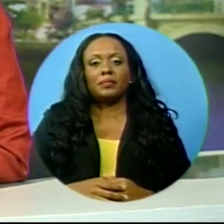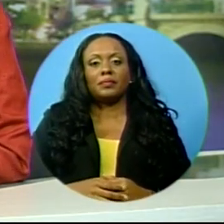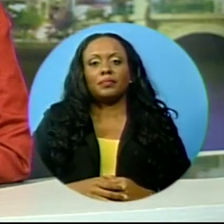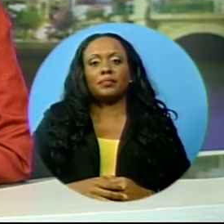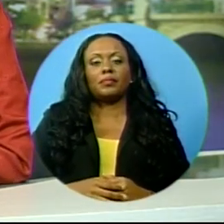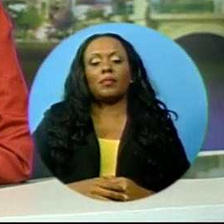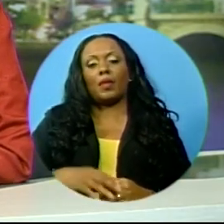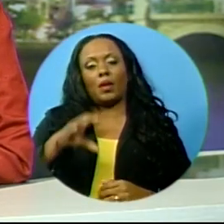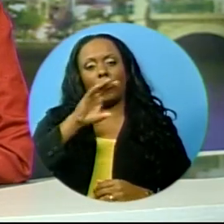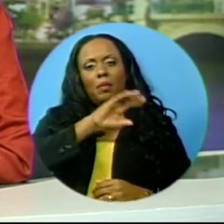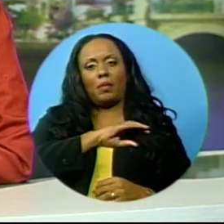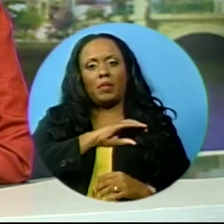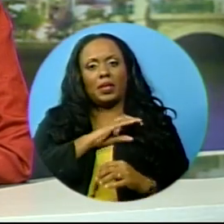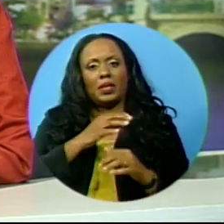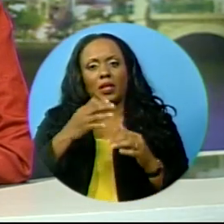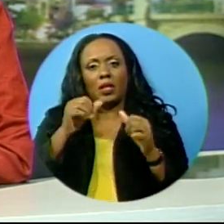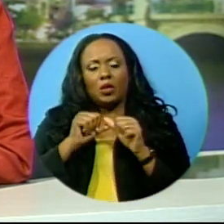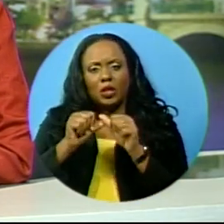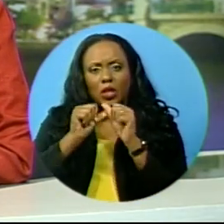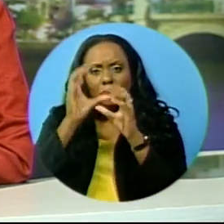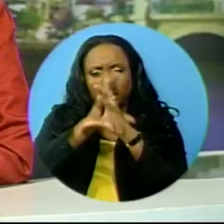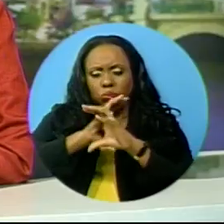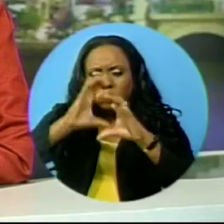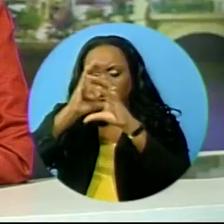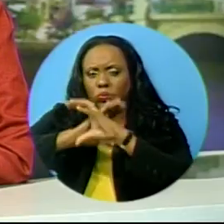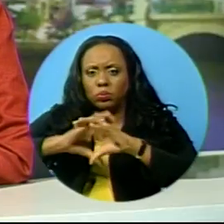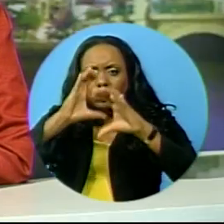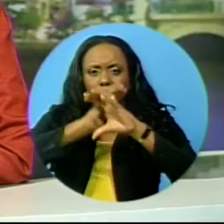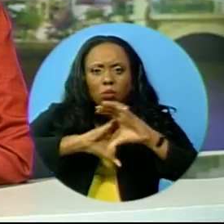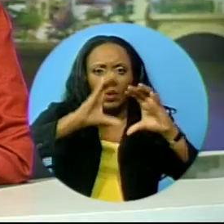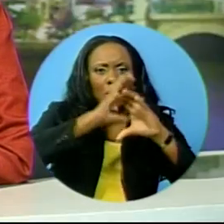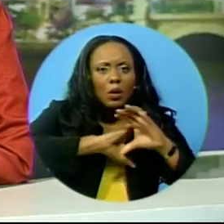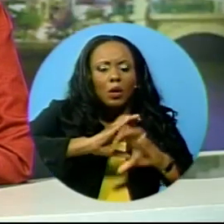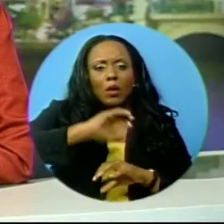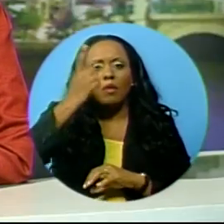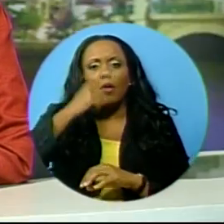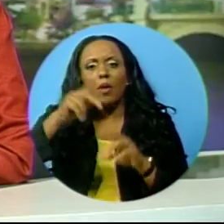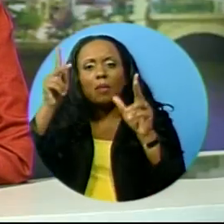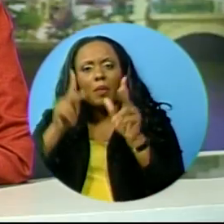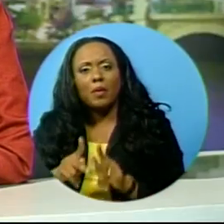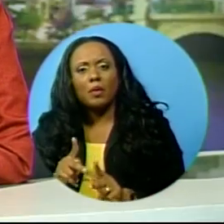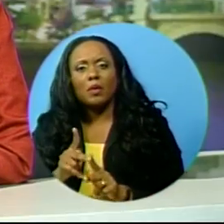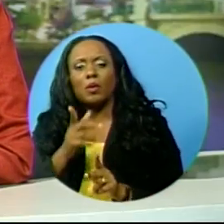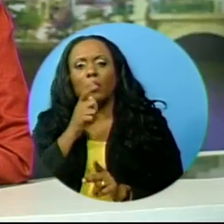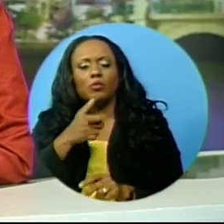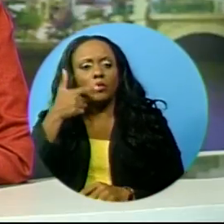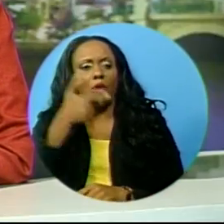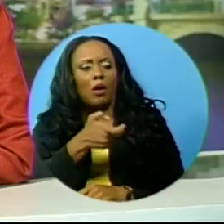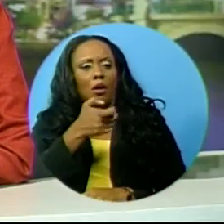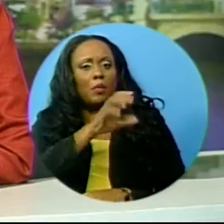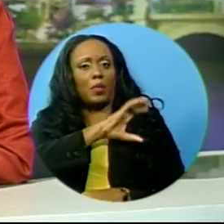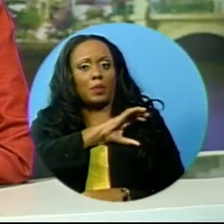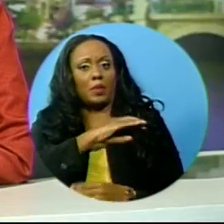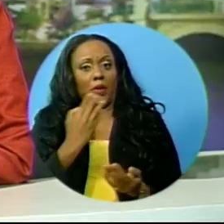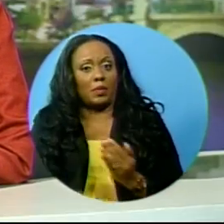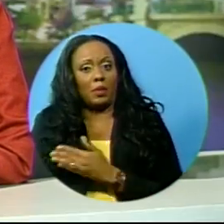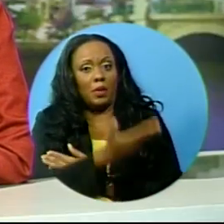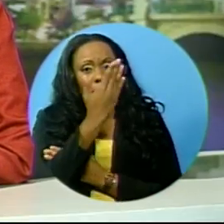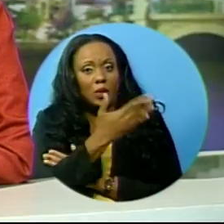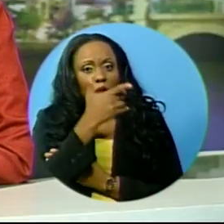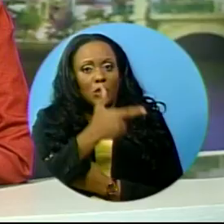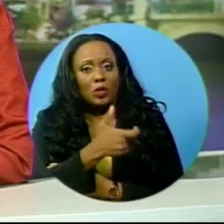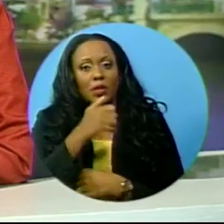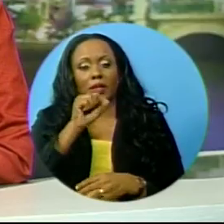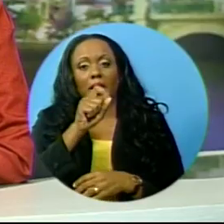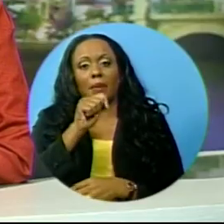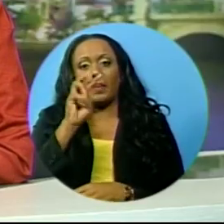A manhunt continues for the suspect or suspects who shot a police officer this morning. The shooting occurred near Codrington Hill, St.